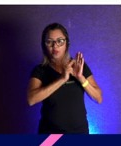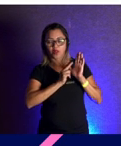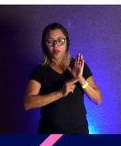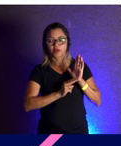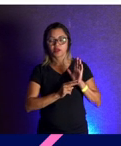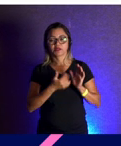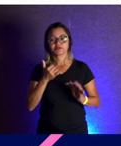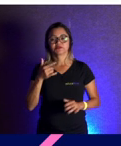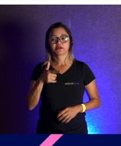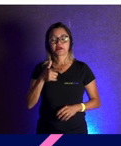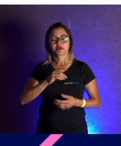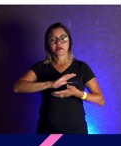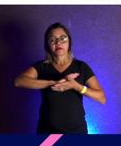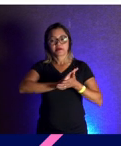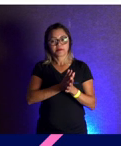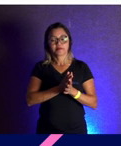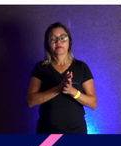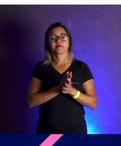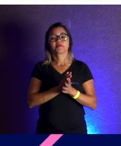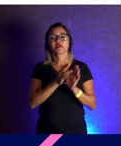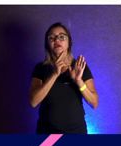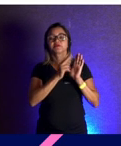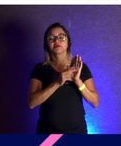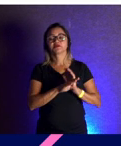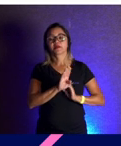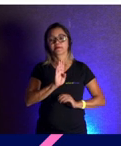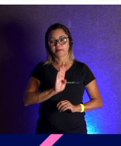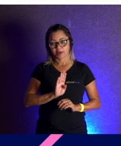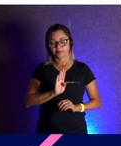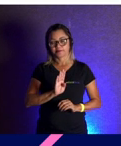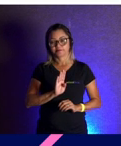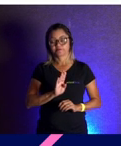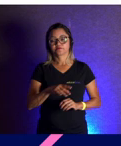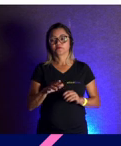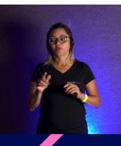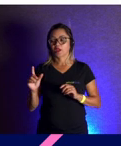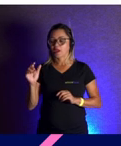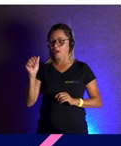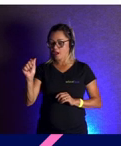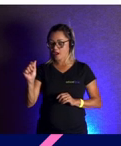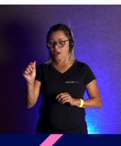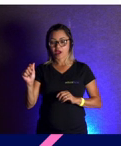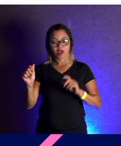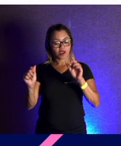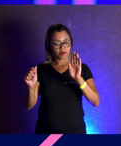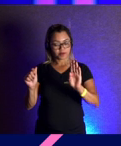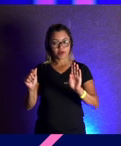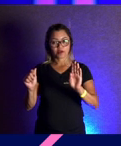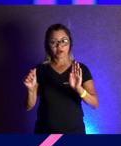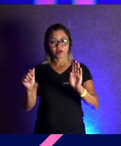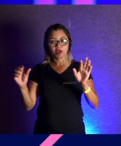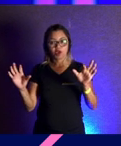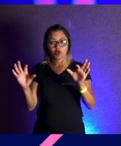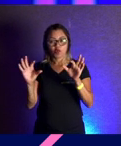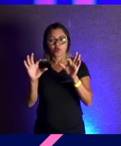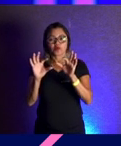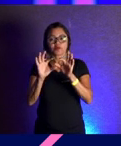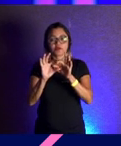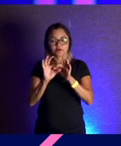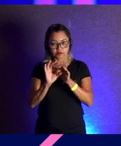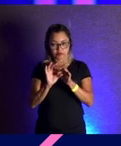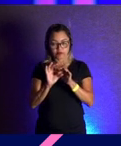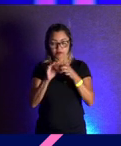We'll call that list E. We can put the list together, and that will bring in some critical questions in